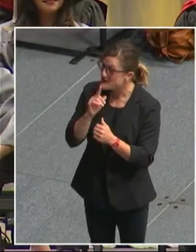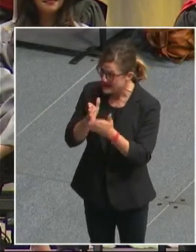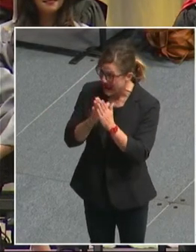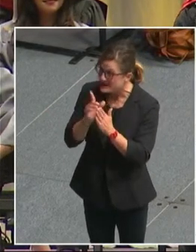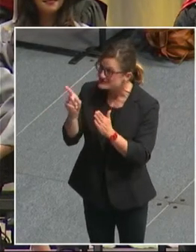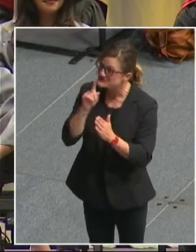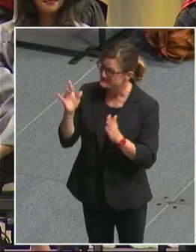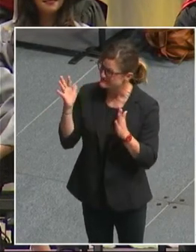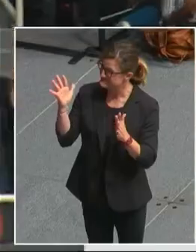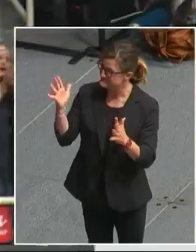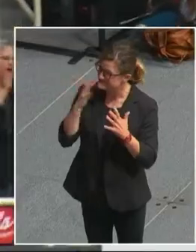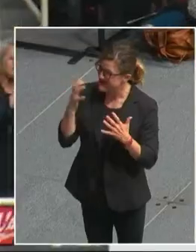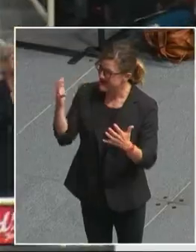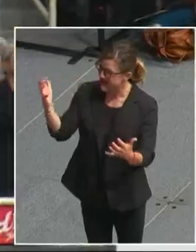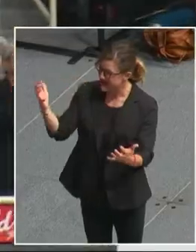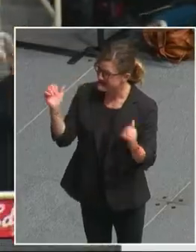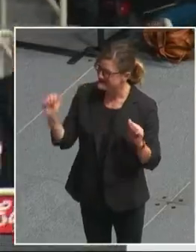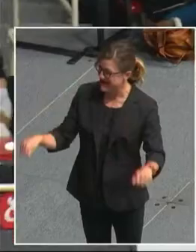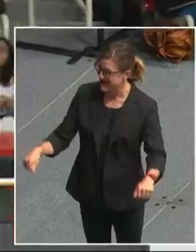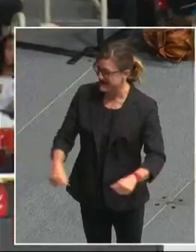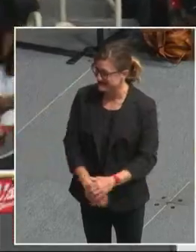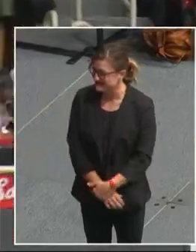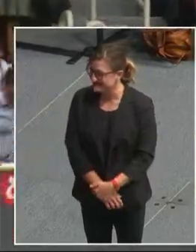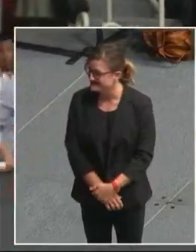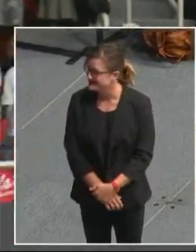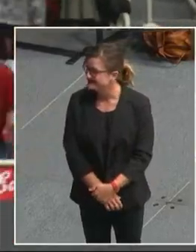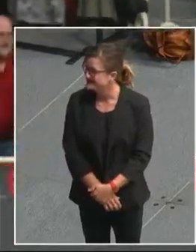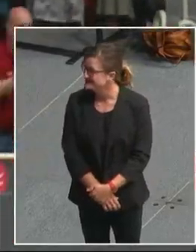cross the stage.